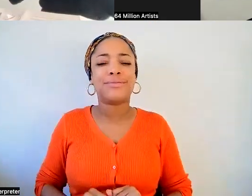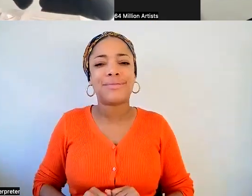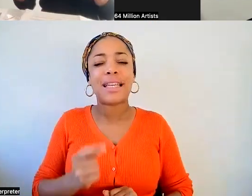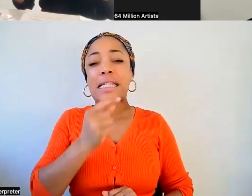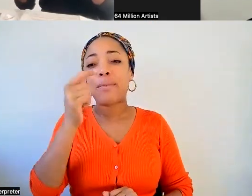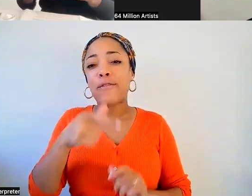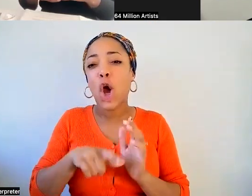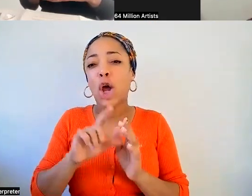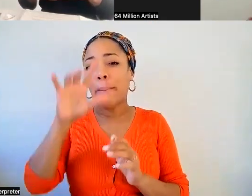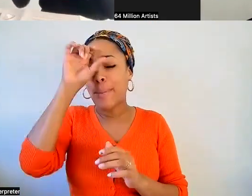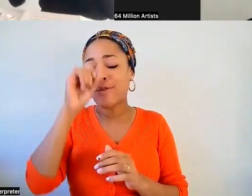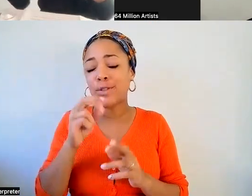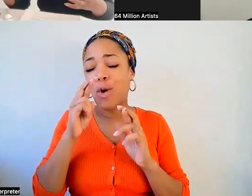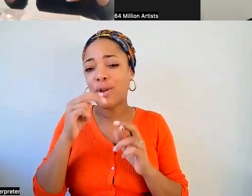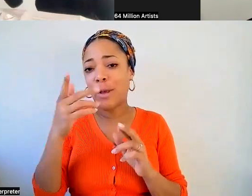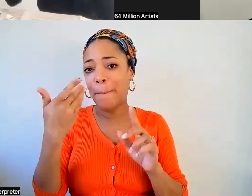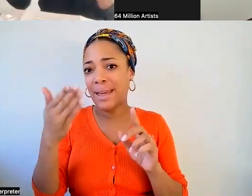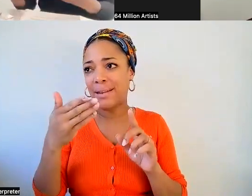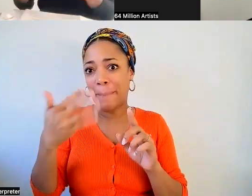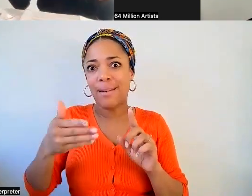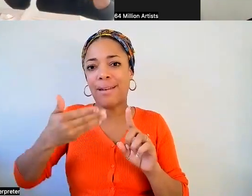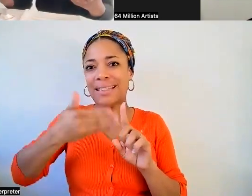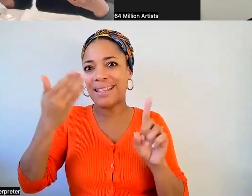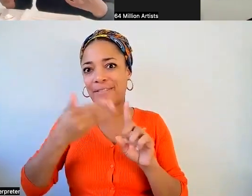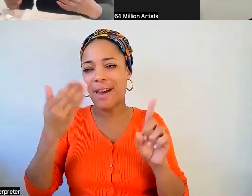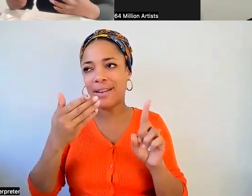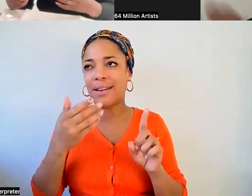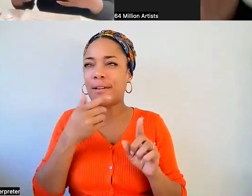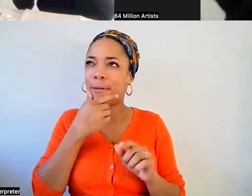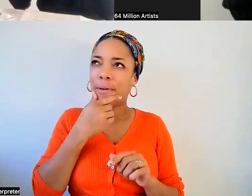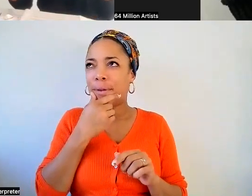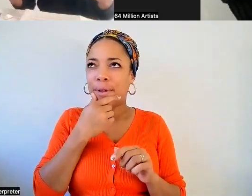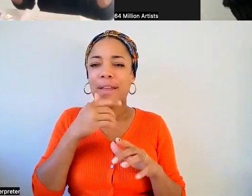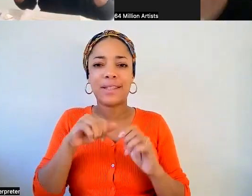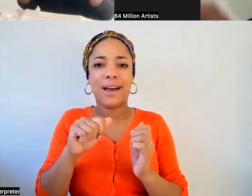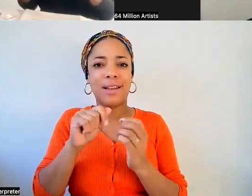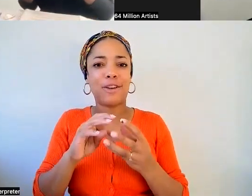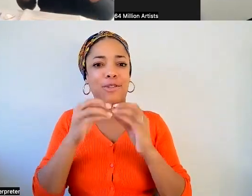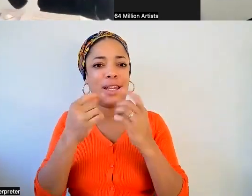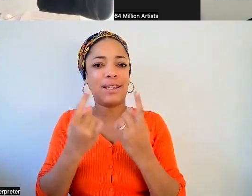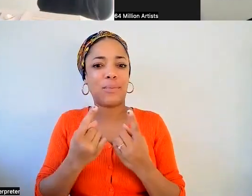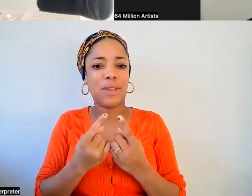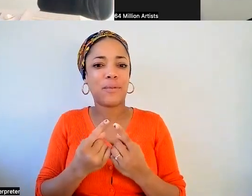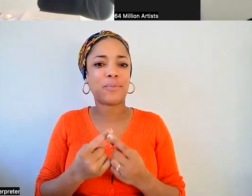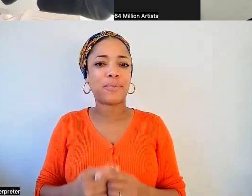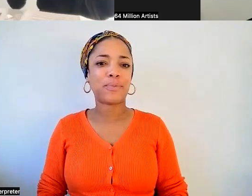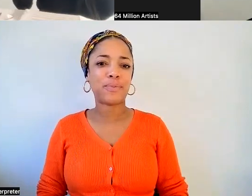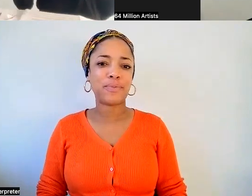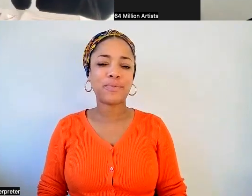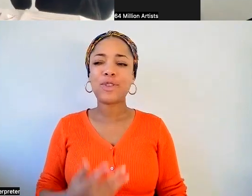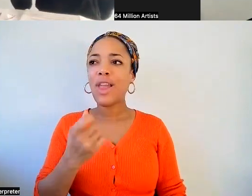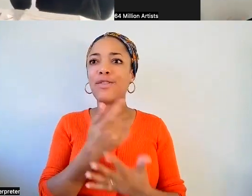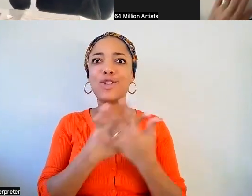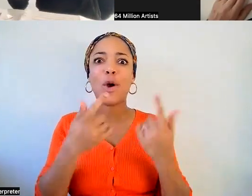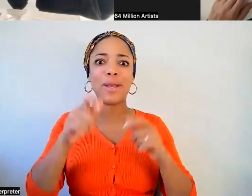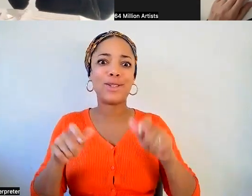started to identify them. And we really want you to do this creative prompt with us. Think it's an amazing opportunity. We have amazing students in front of us who look